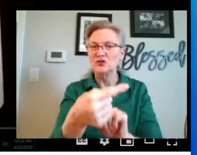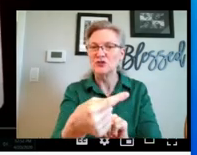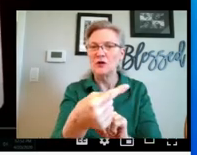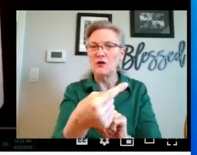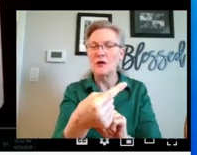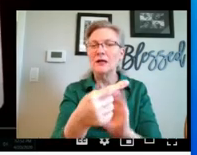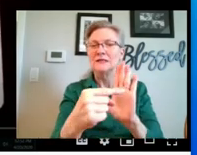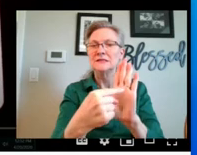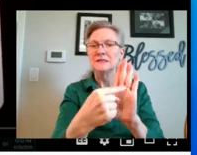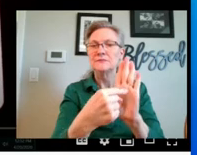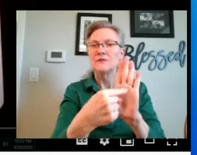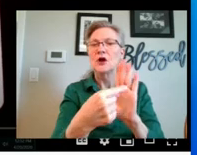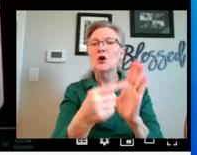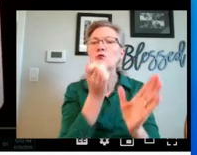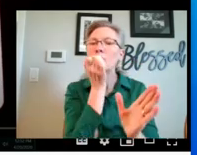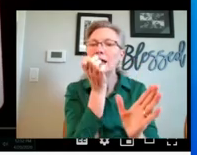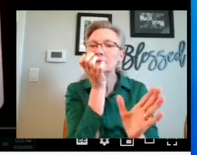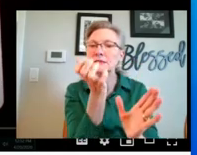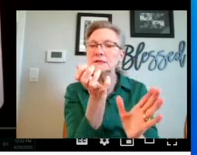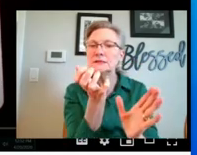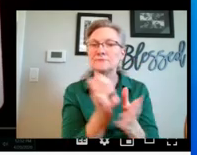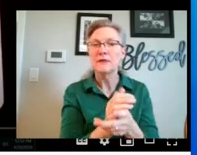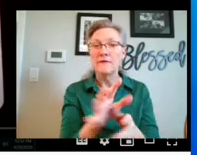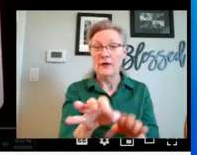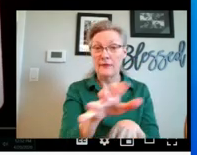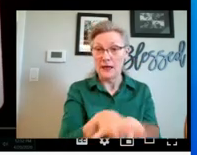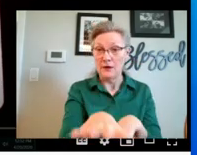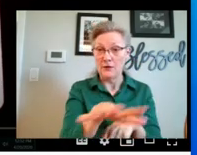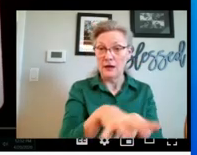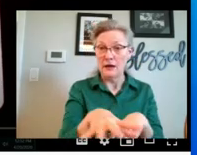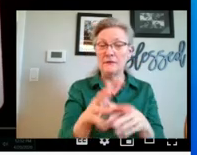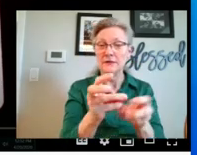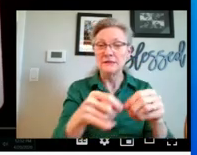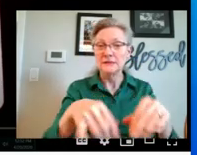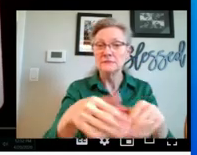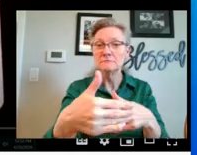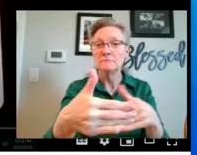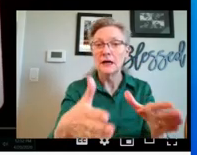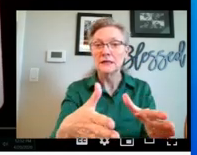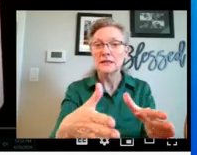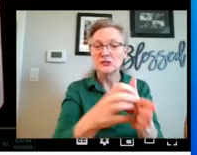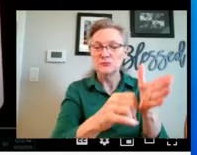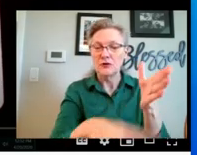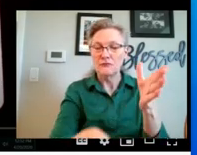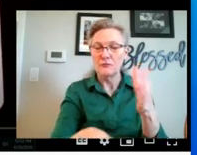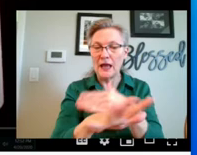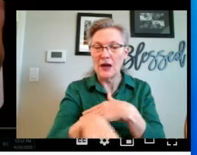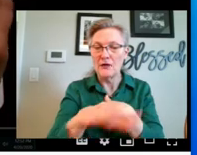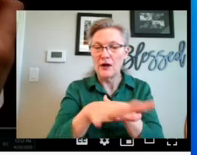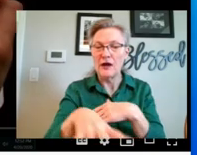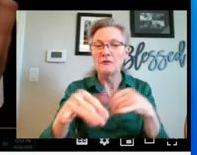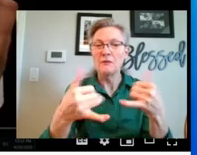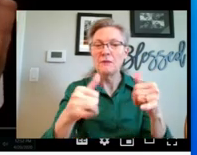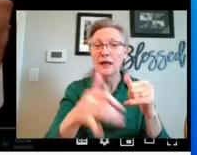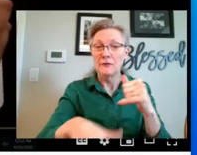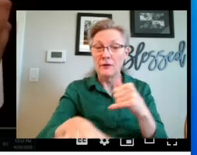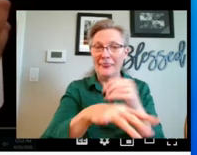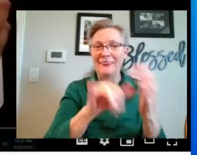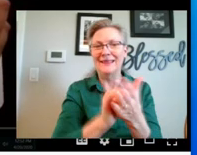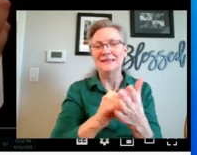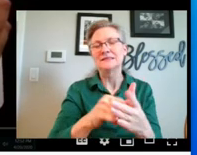that we're thinking is find the area of the playground, find the area of the sandbox, subtract that from the area of the playground, and then that will give us our